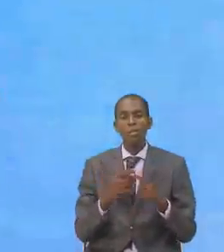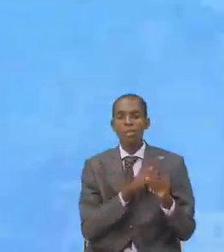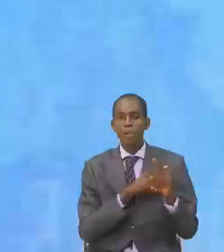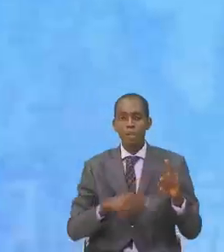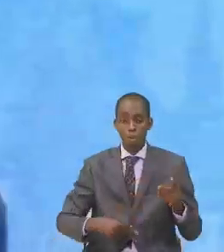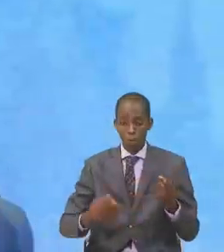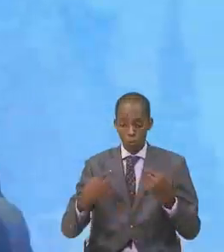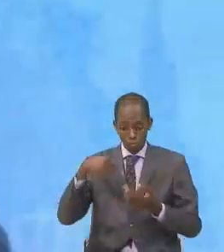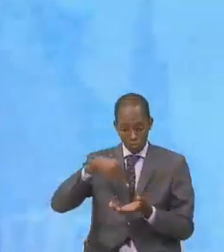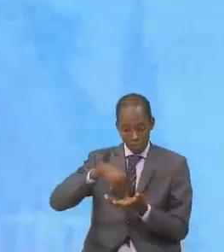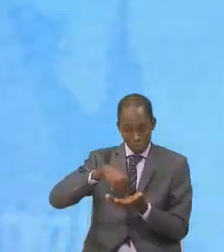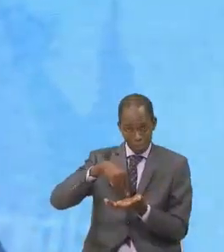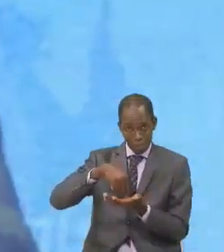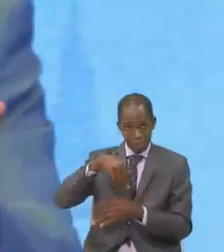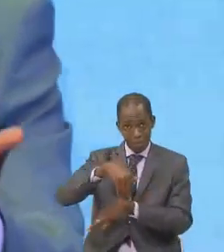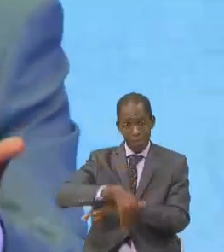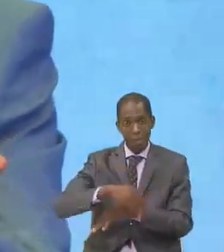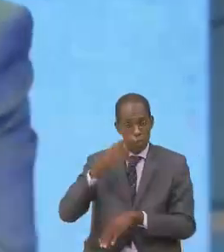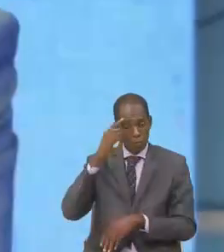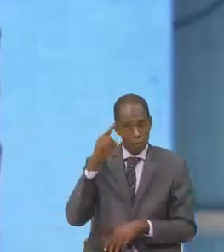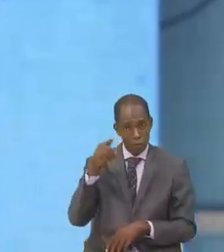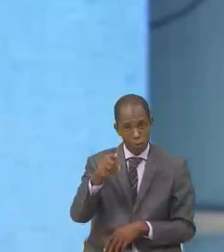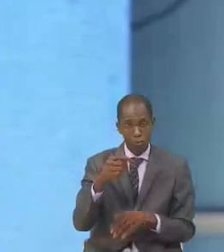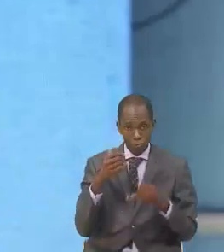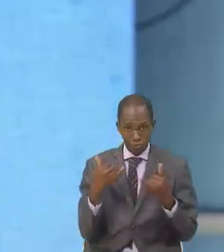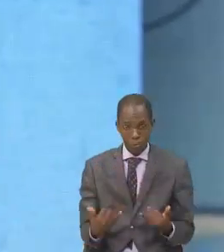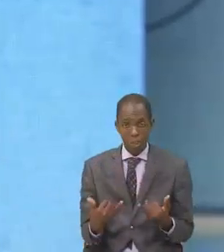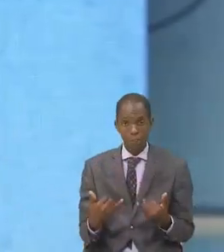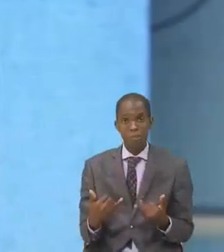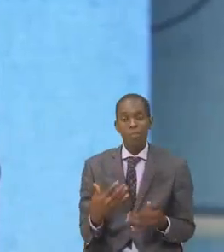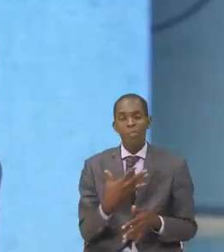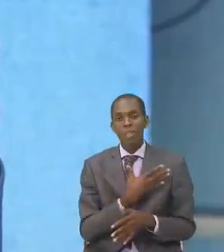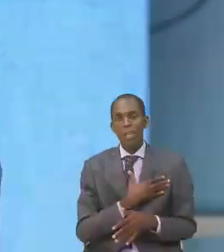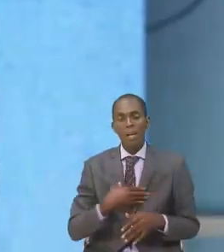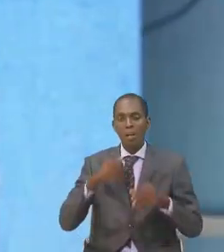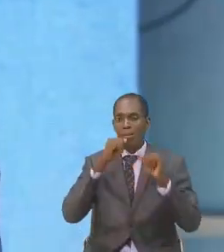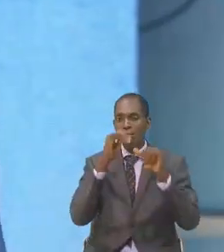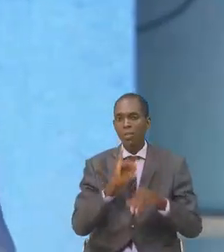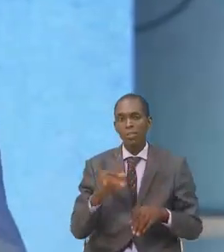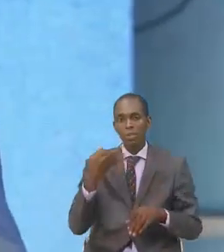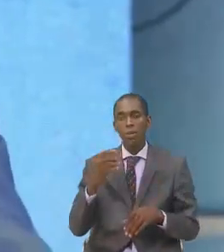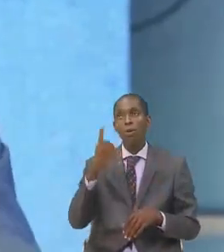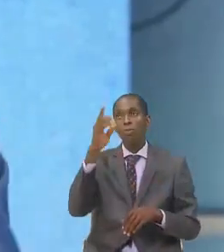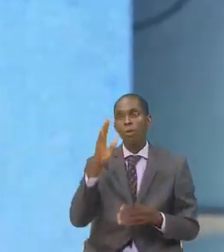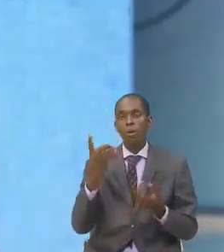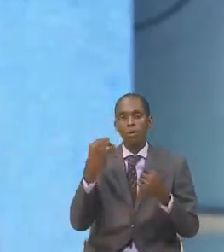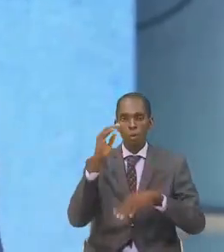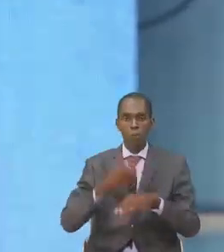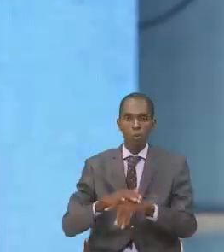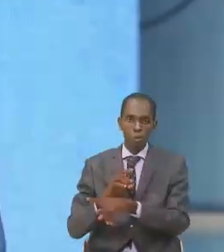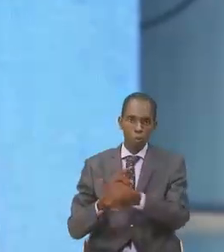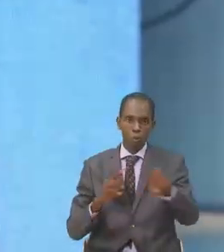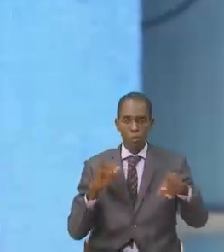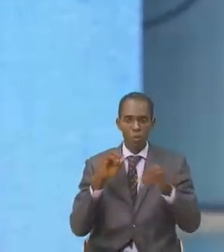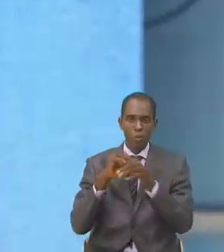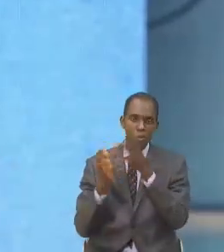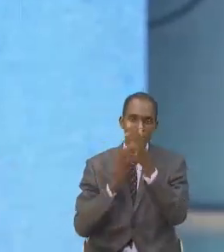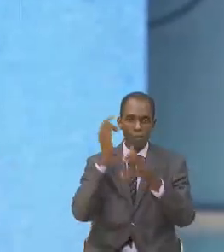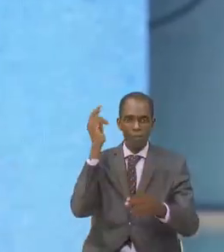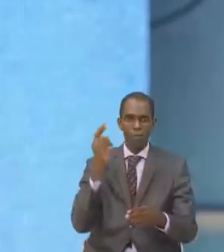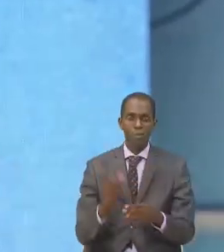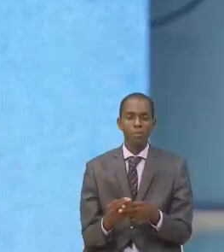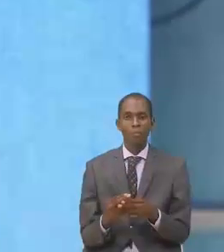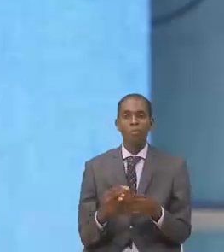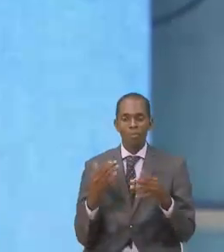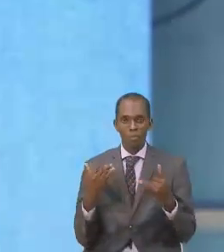I need power. And then the Lord comes in tonight for you, and the Lord comes in, and the